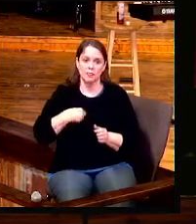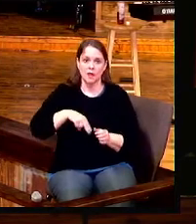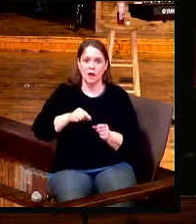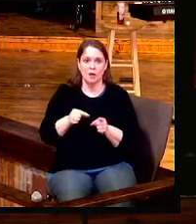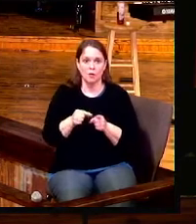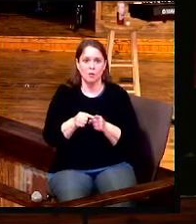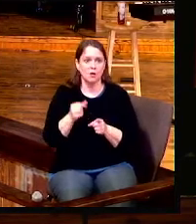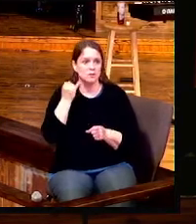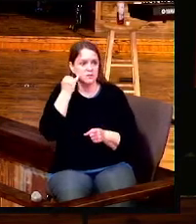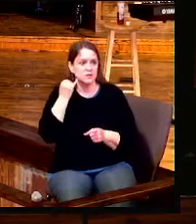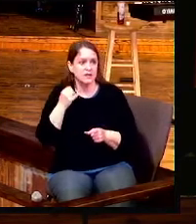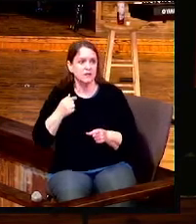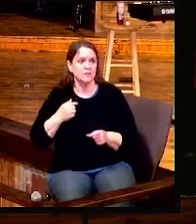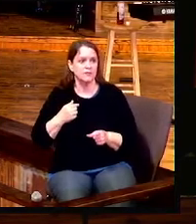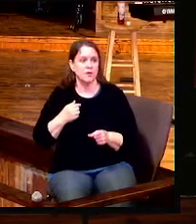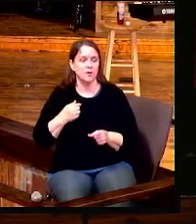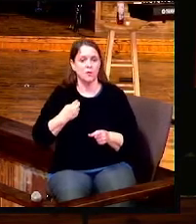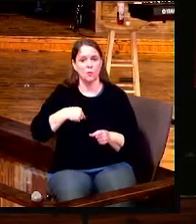time. Amen?